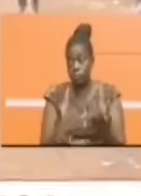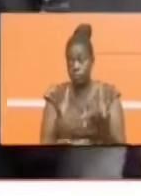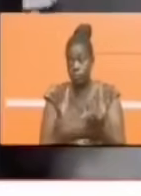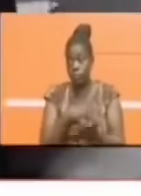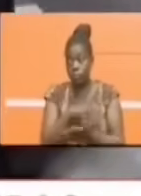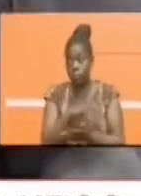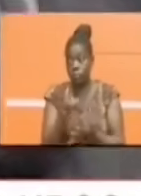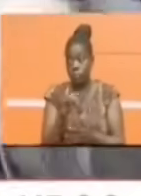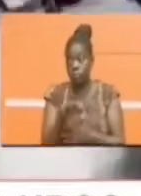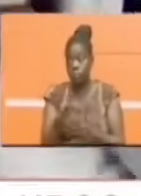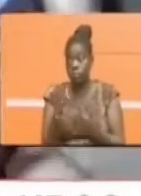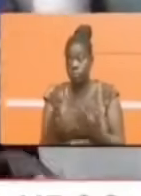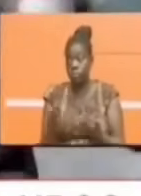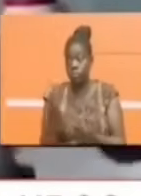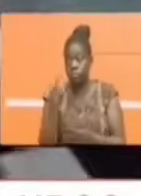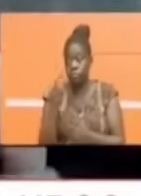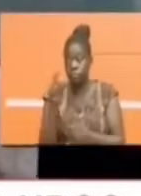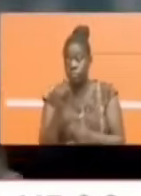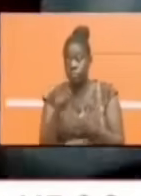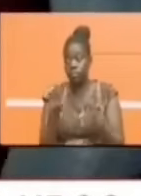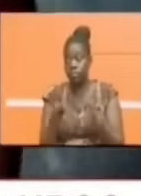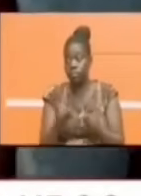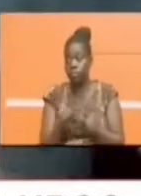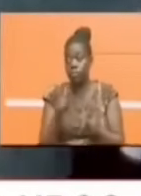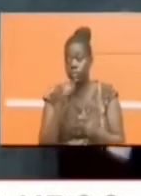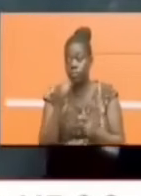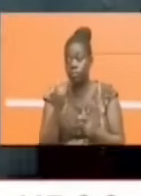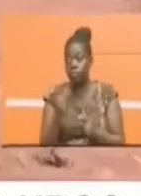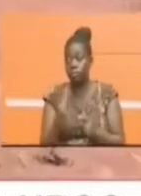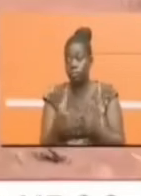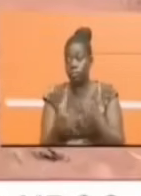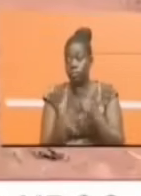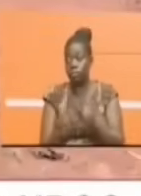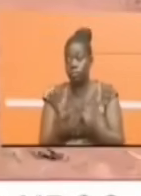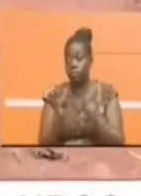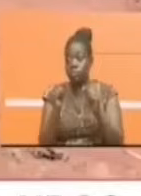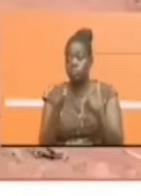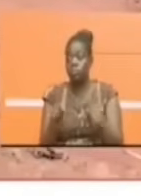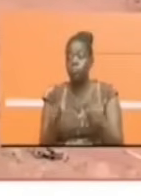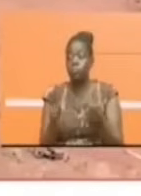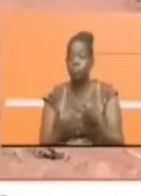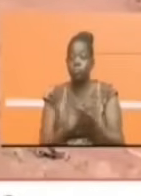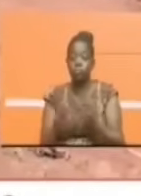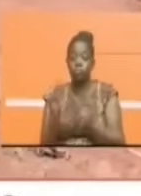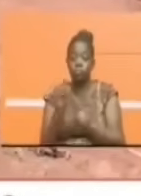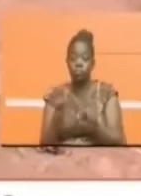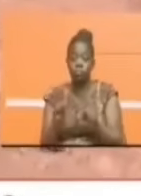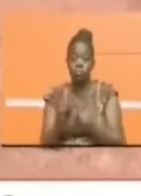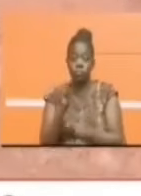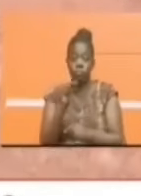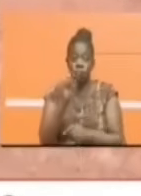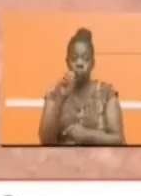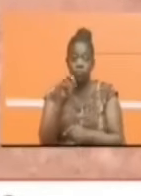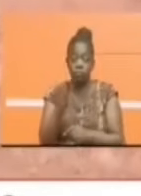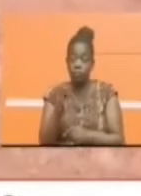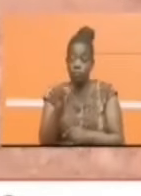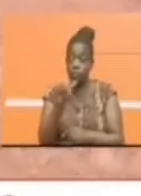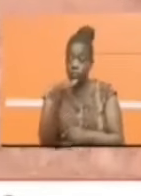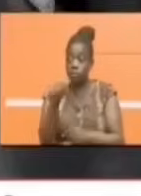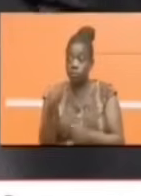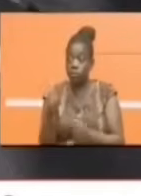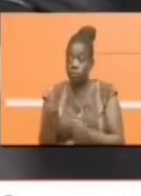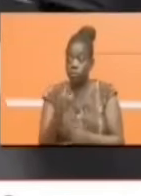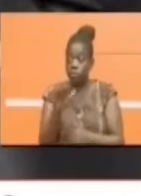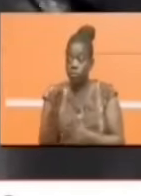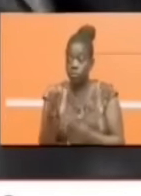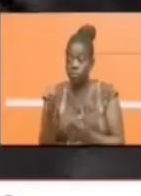babwe. Abalaba natekiza nitu waluwa. Omungu basinga voku wala banto. Mwetundi bina jira denge fujira lisi ze kubira.